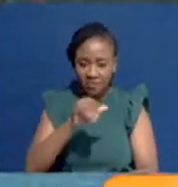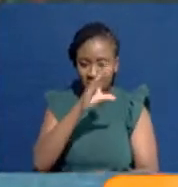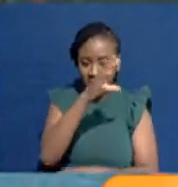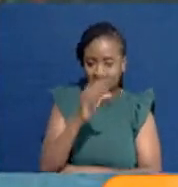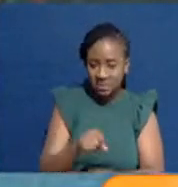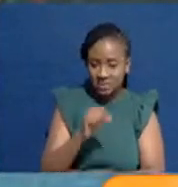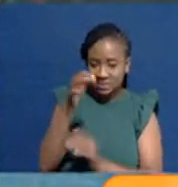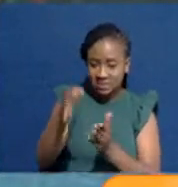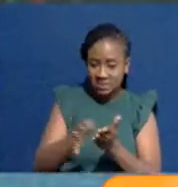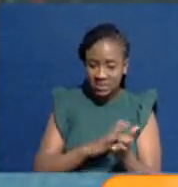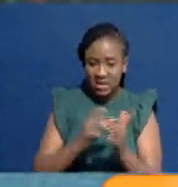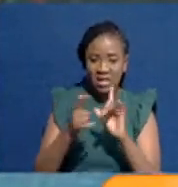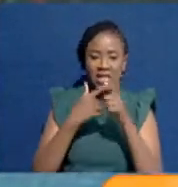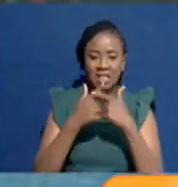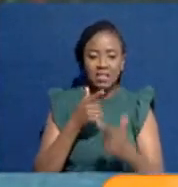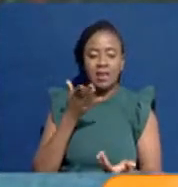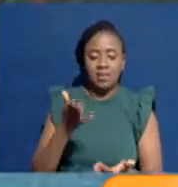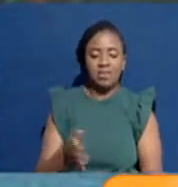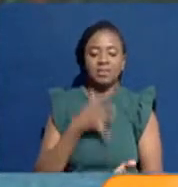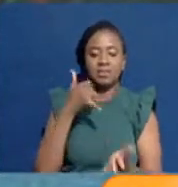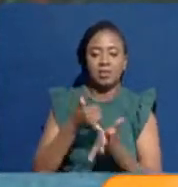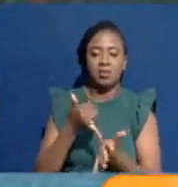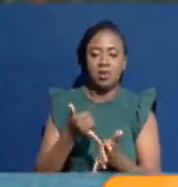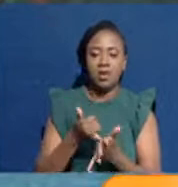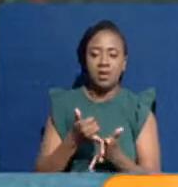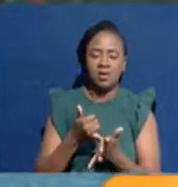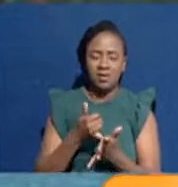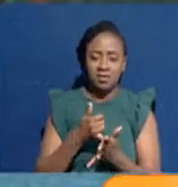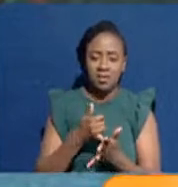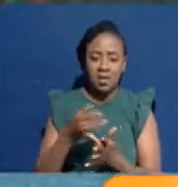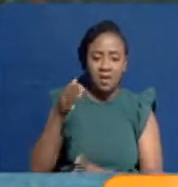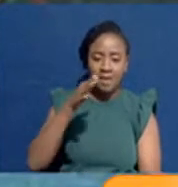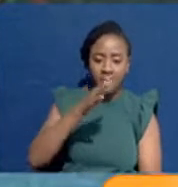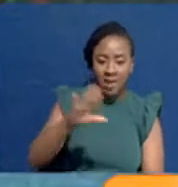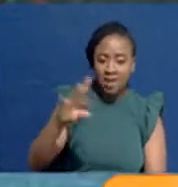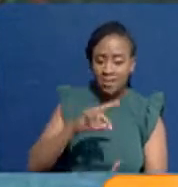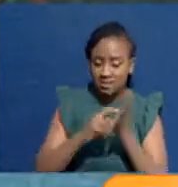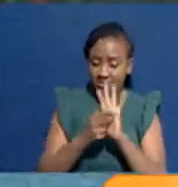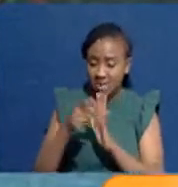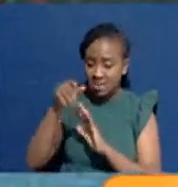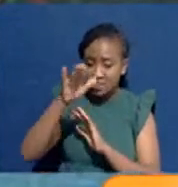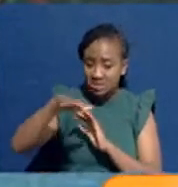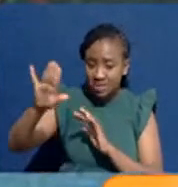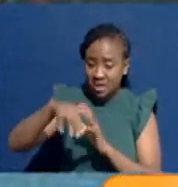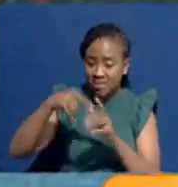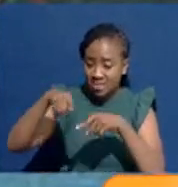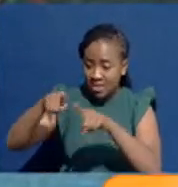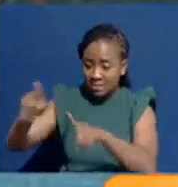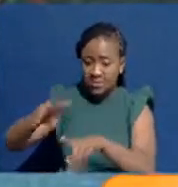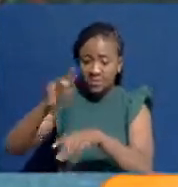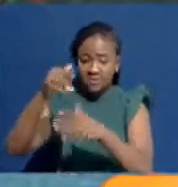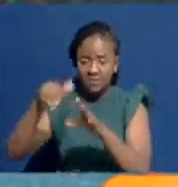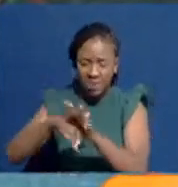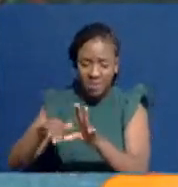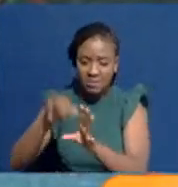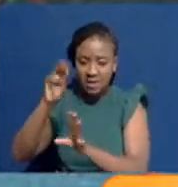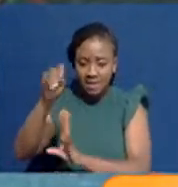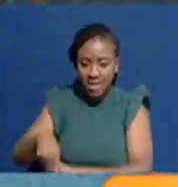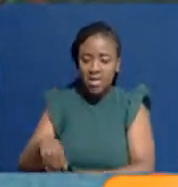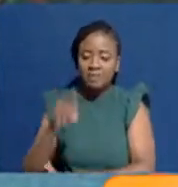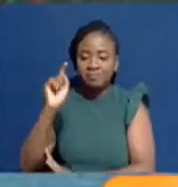become now the property of the House. So the House should be dealing with these as members. But you can see